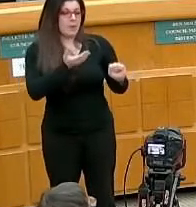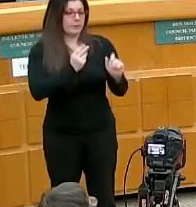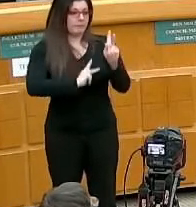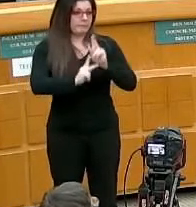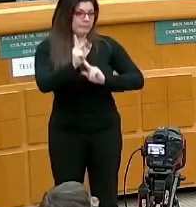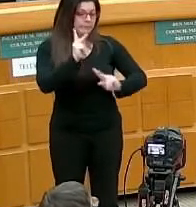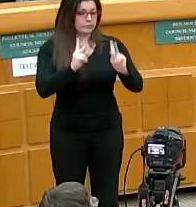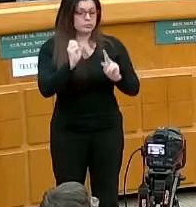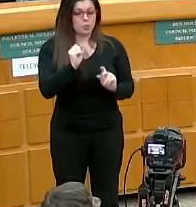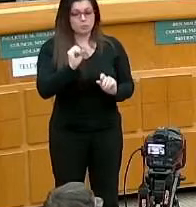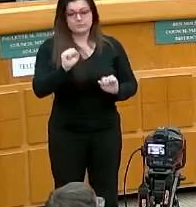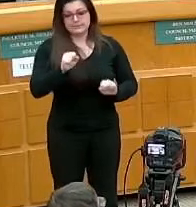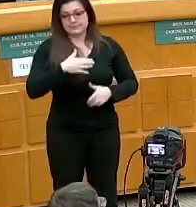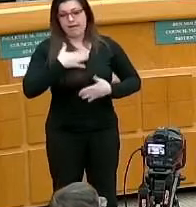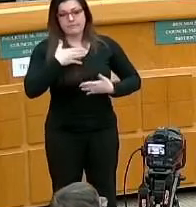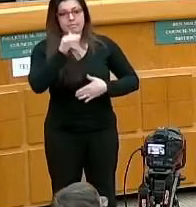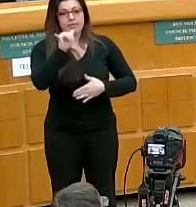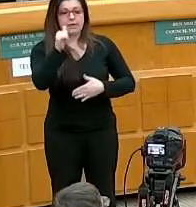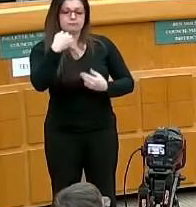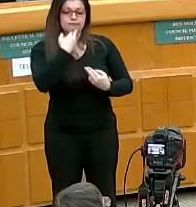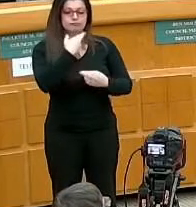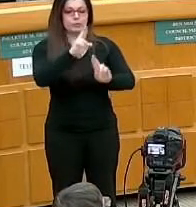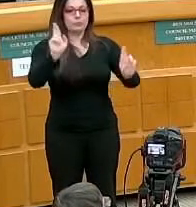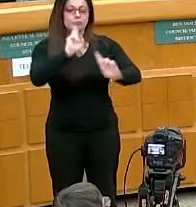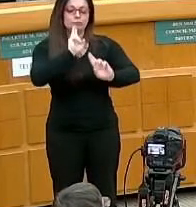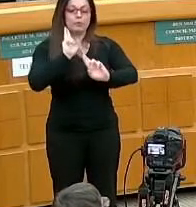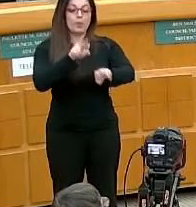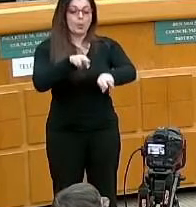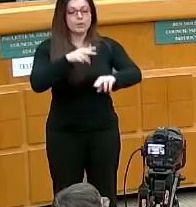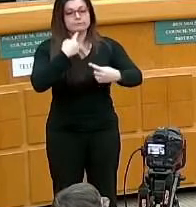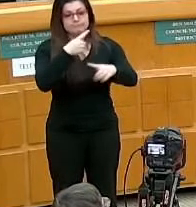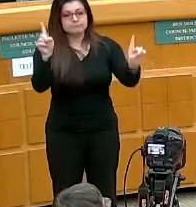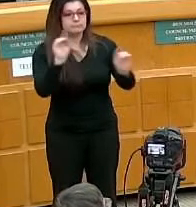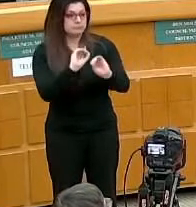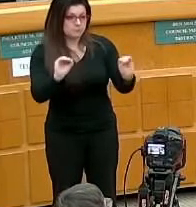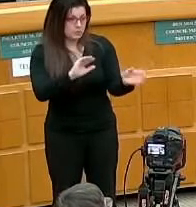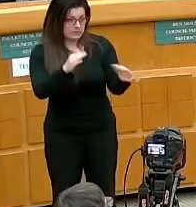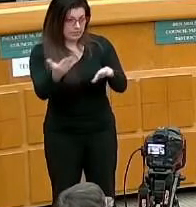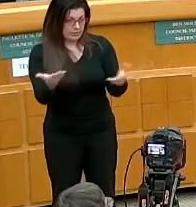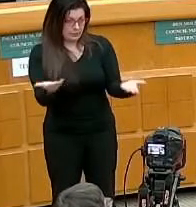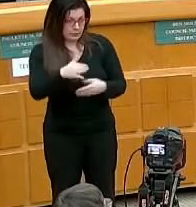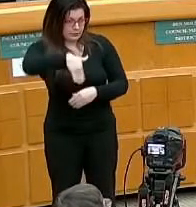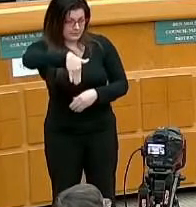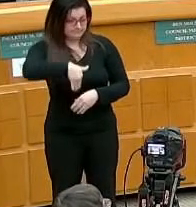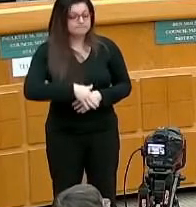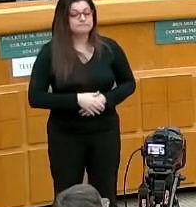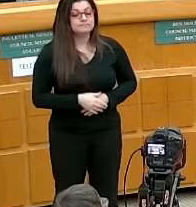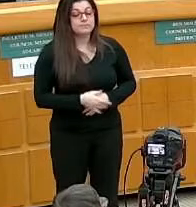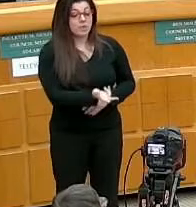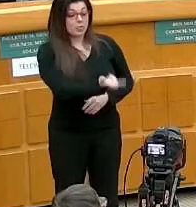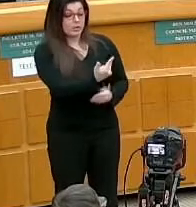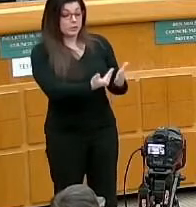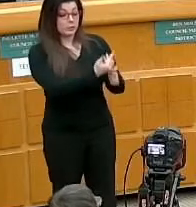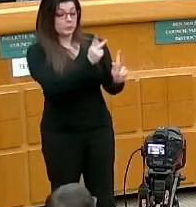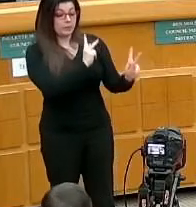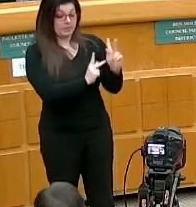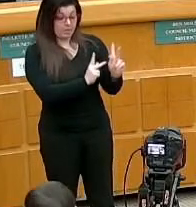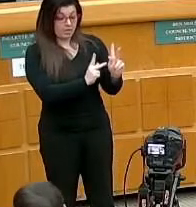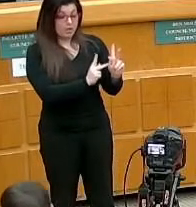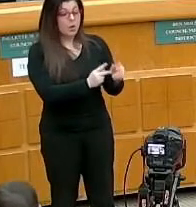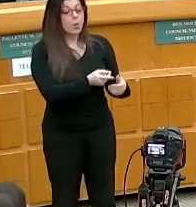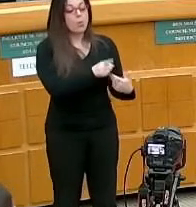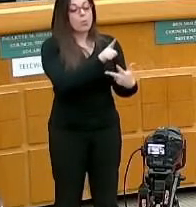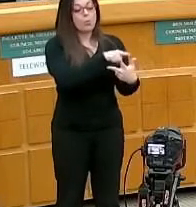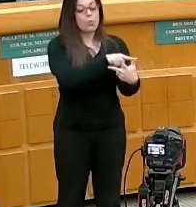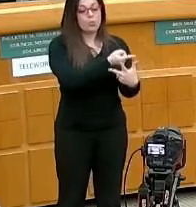to report no deaths as a result of COVID-19 in Nueces County. The 3 new persons, 1 was male and 2